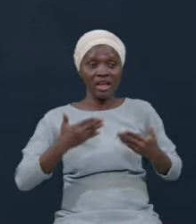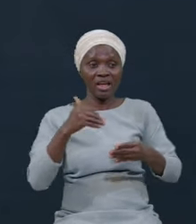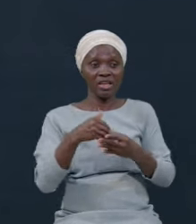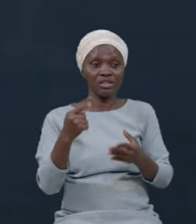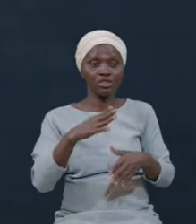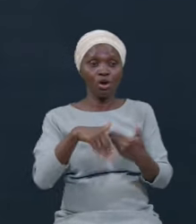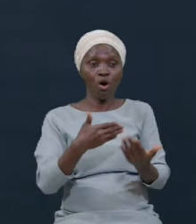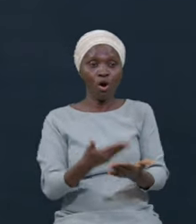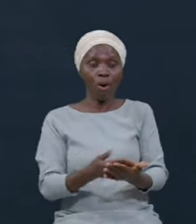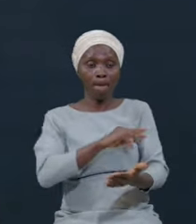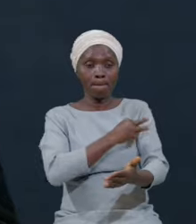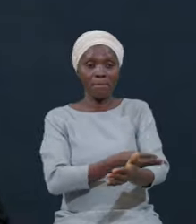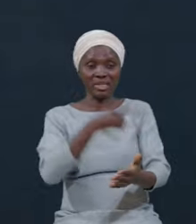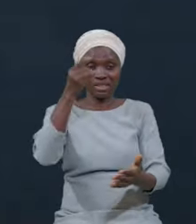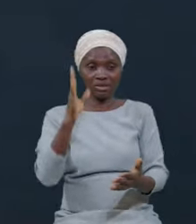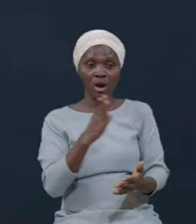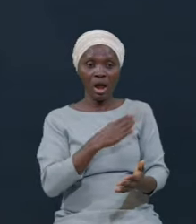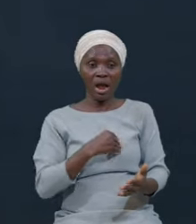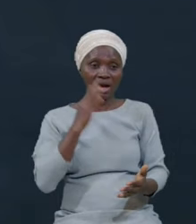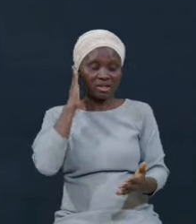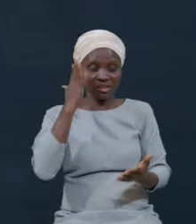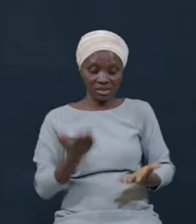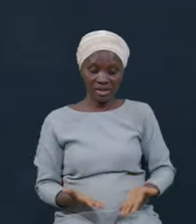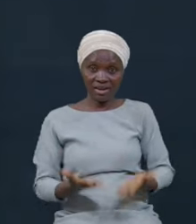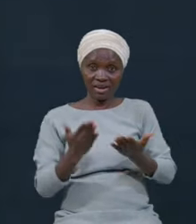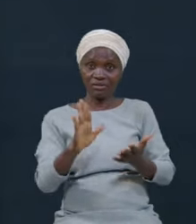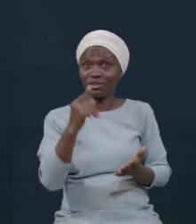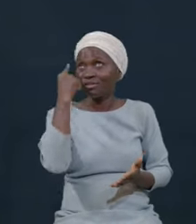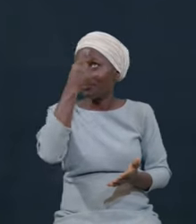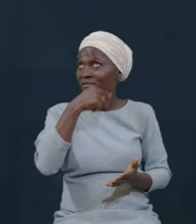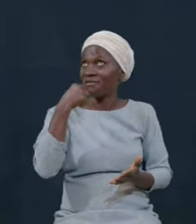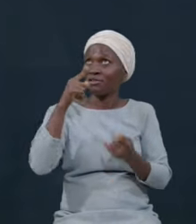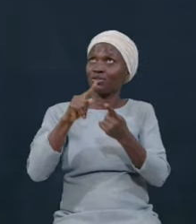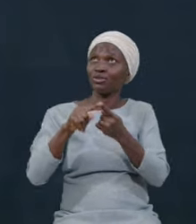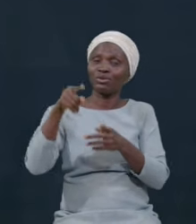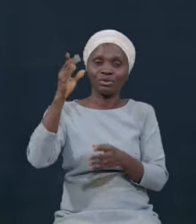shall lift up thy face unto God. Then in